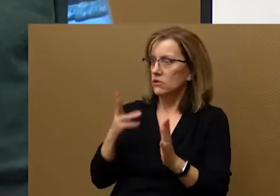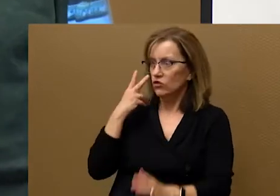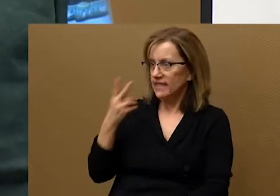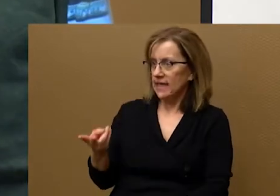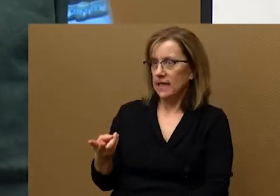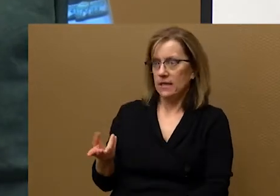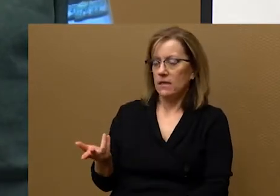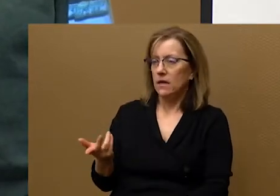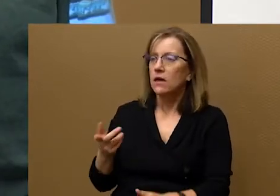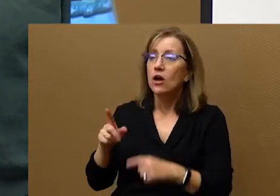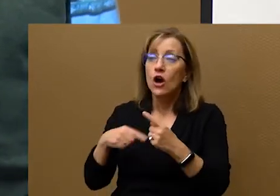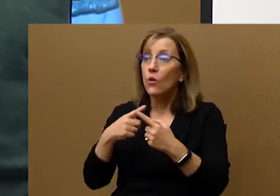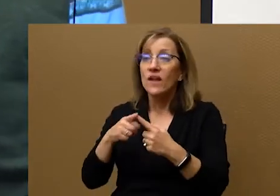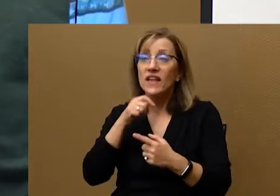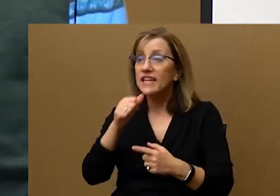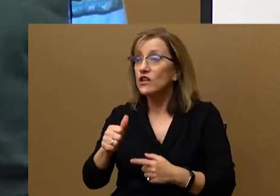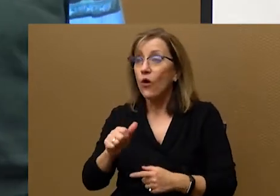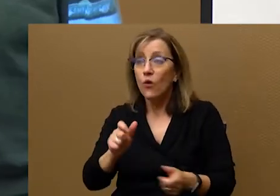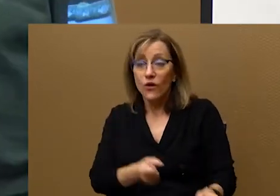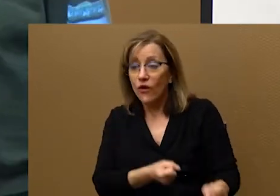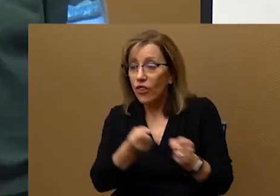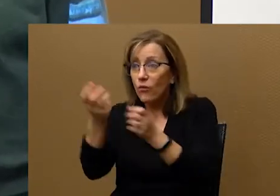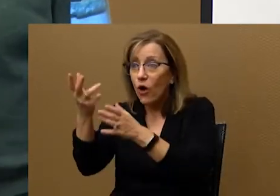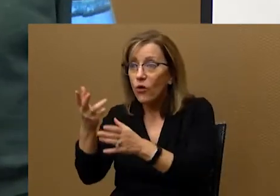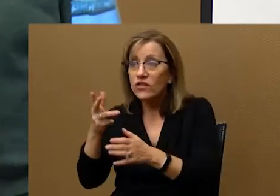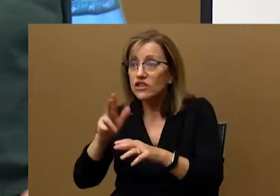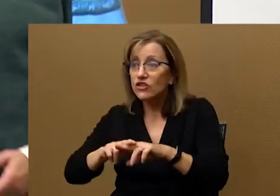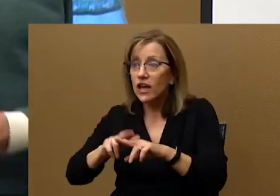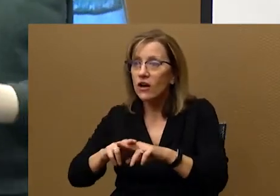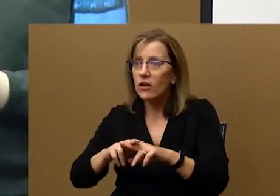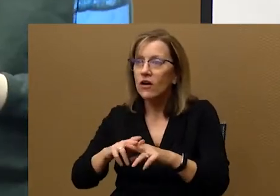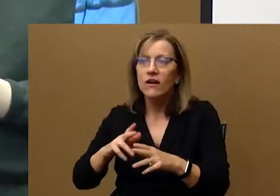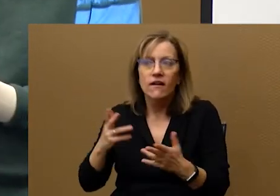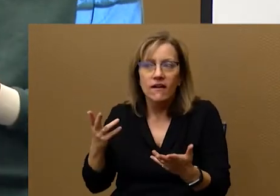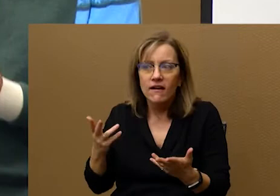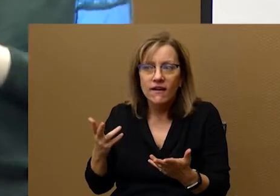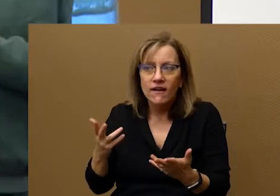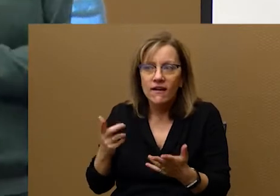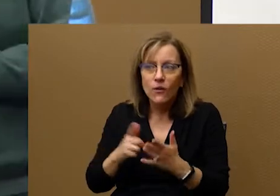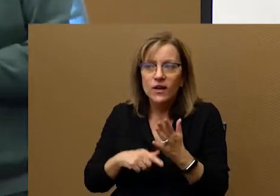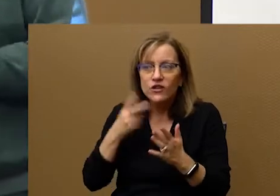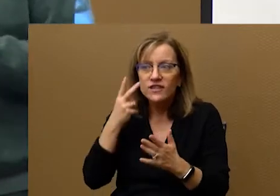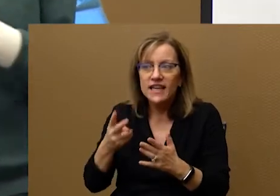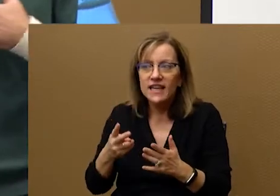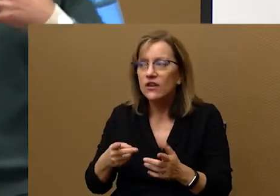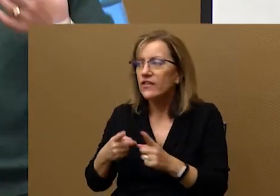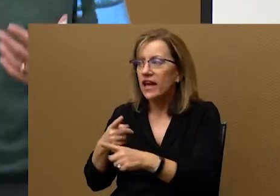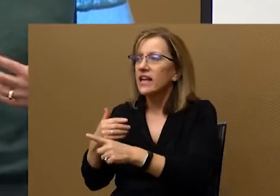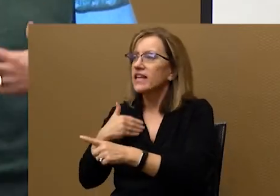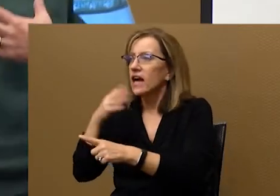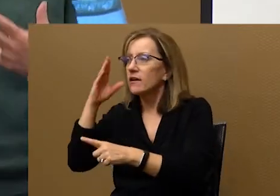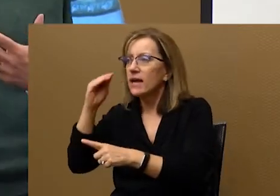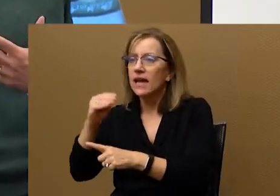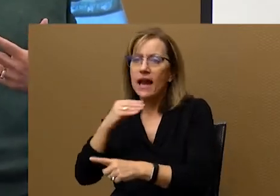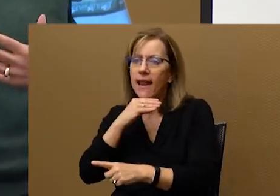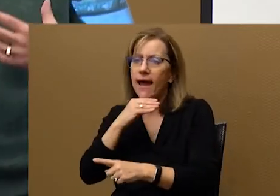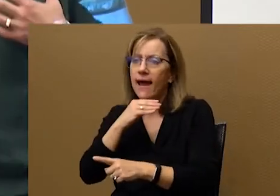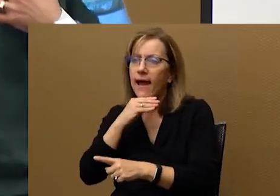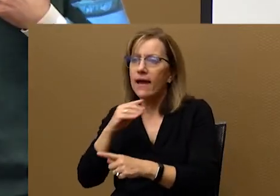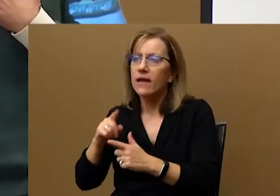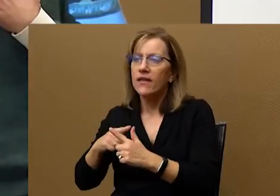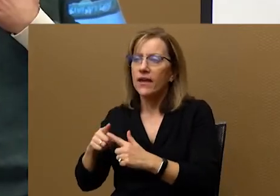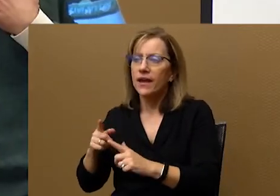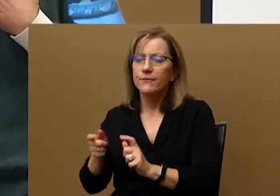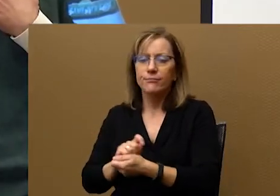that? When this young man doesn't lie, or lies and then admits, when there's a change, when there's something